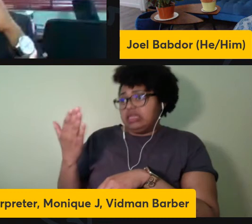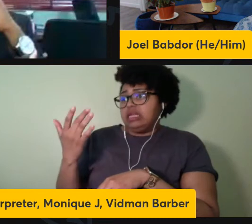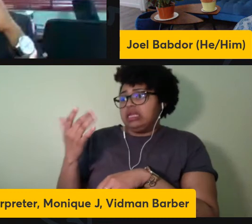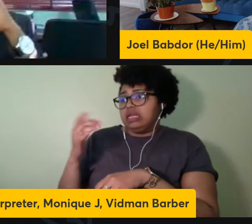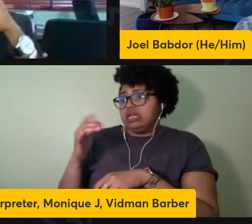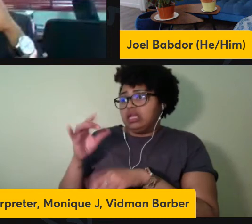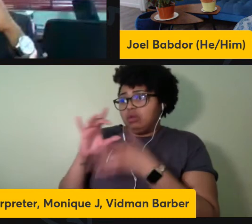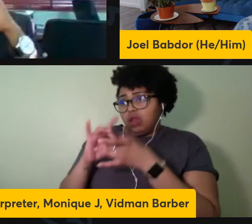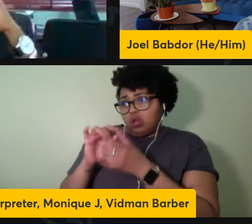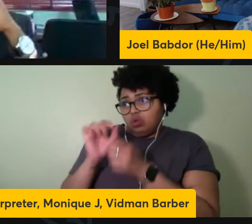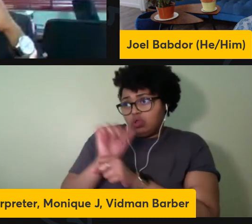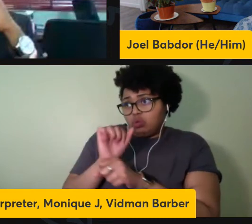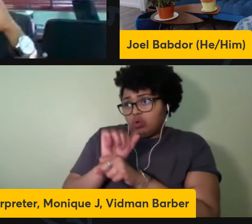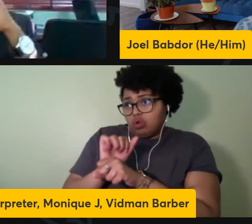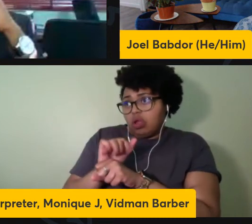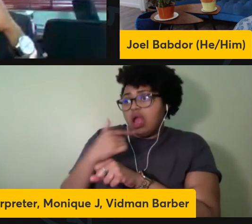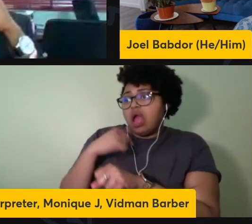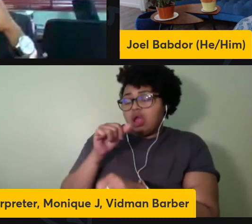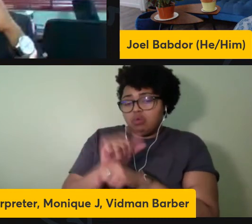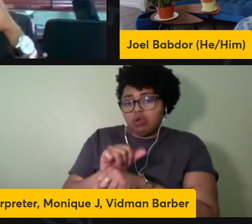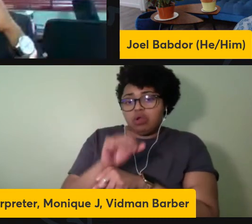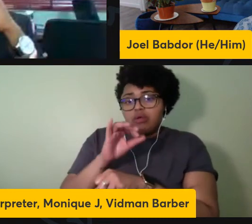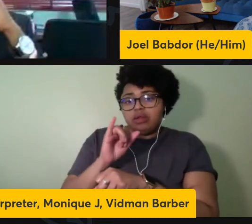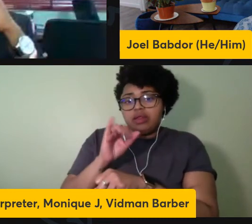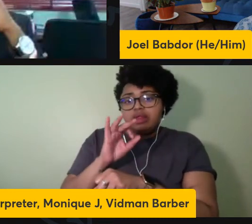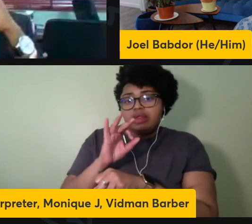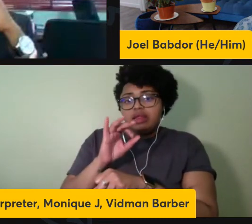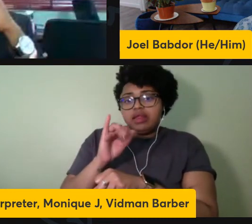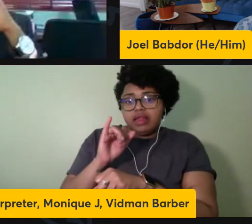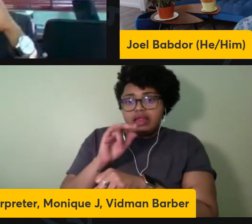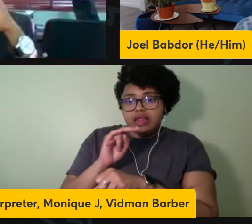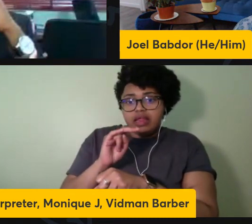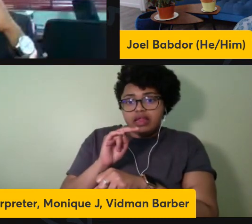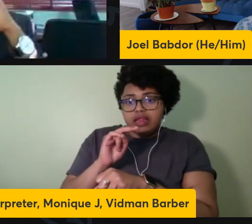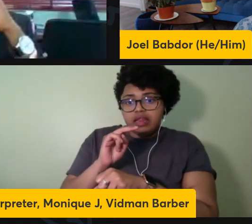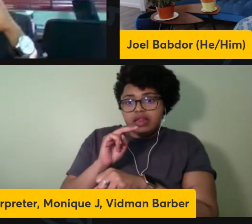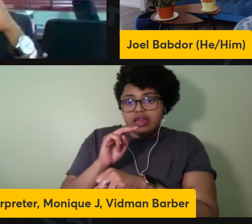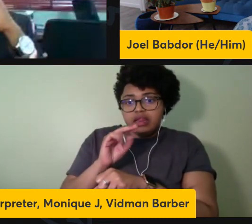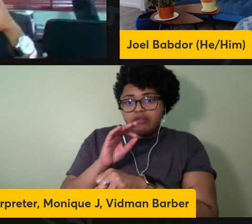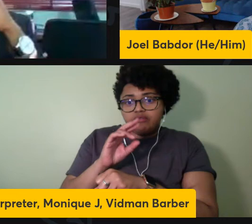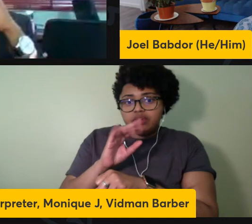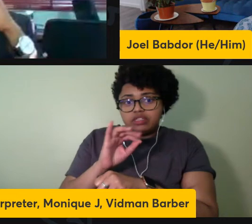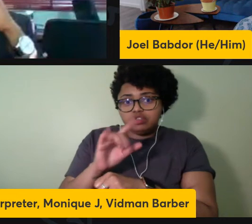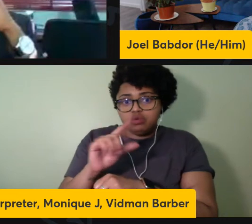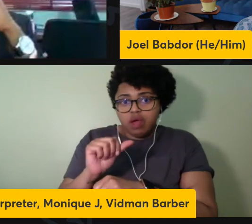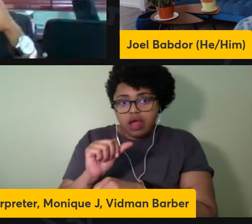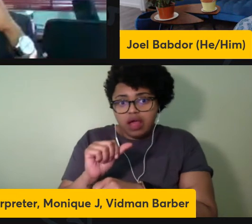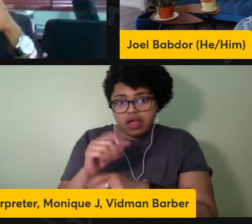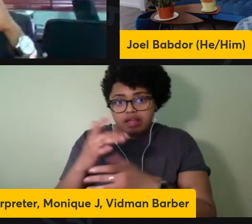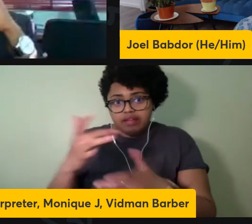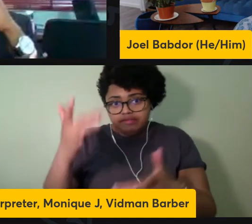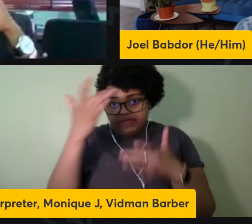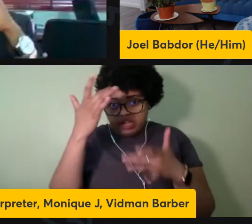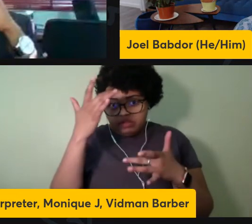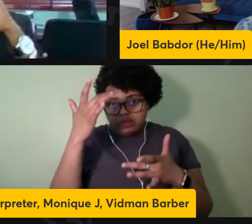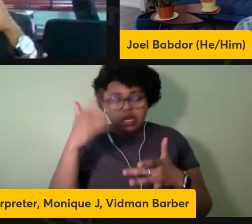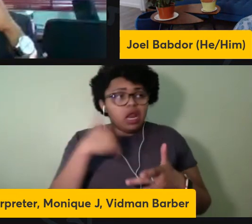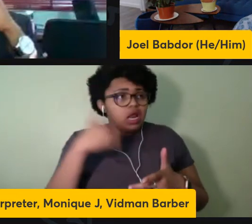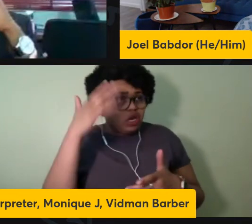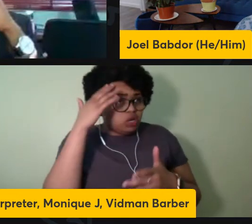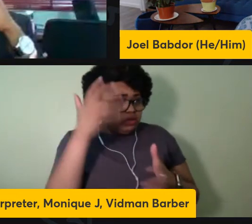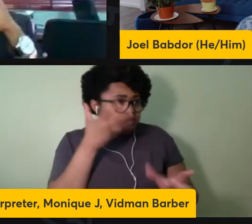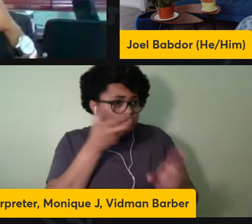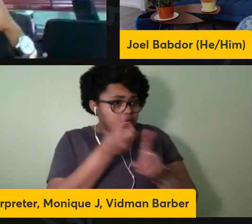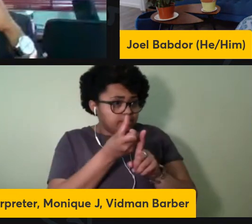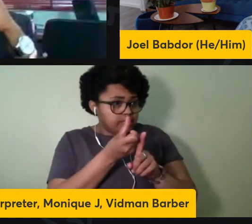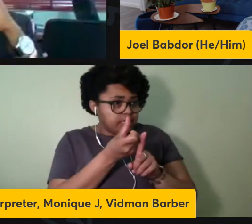and my PhD work, and I know that virus vaccine has been updated. And we felt that if we have this technology,